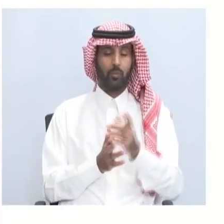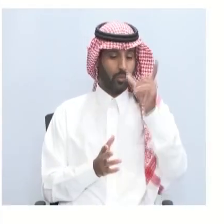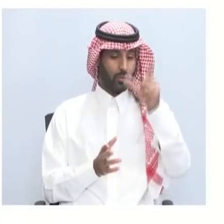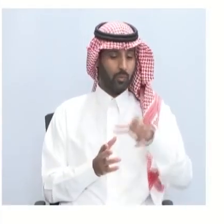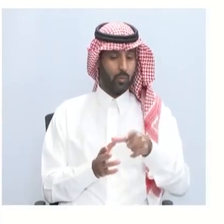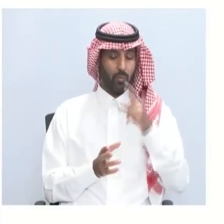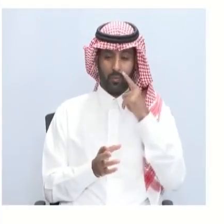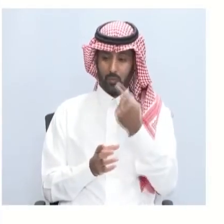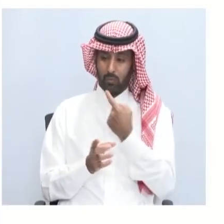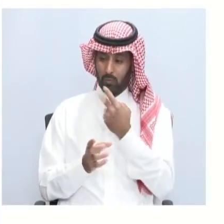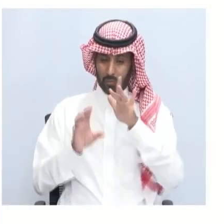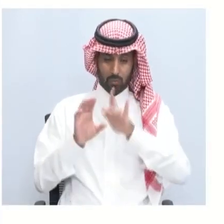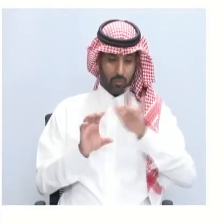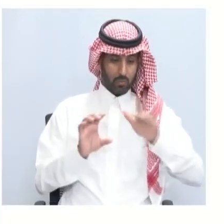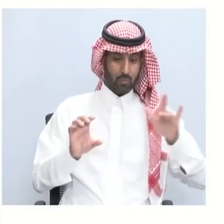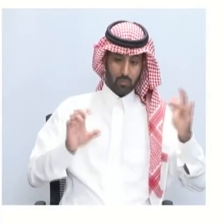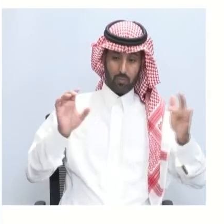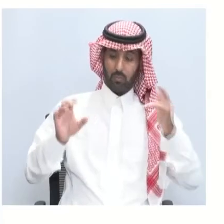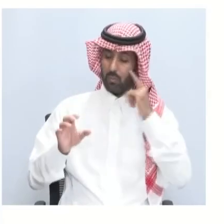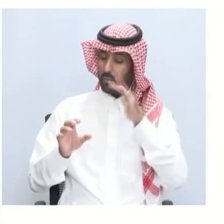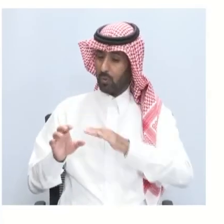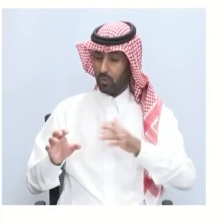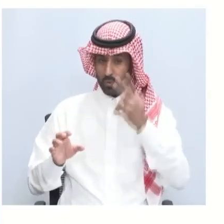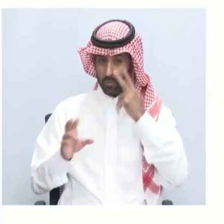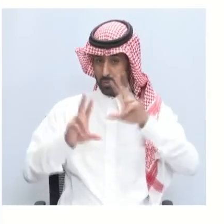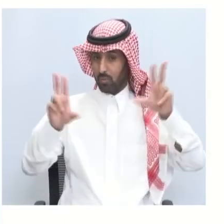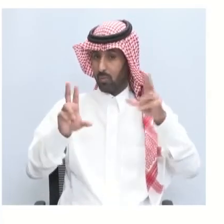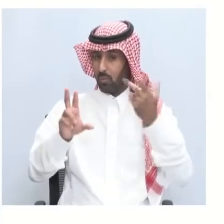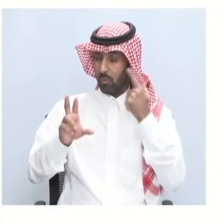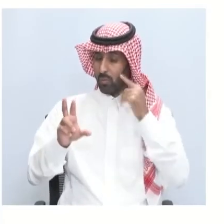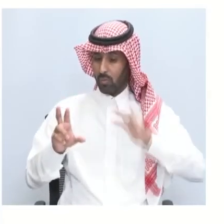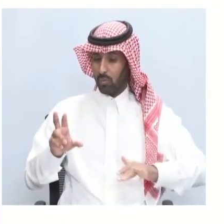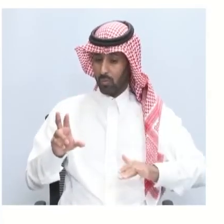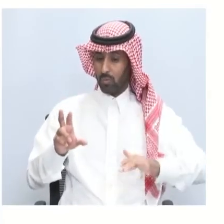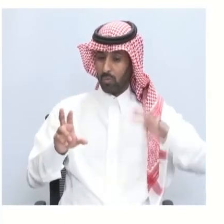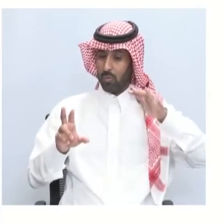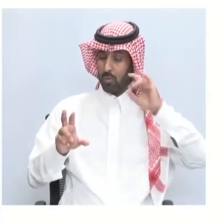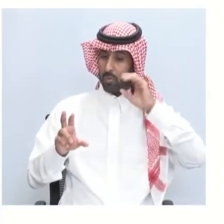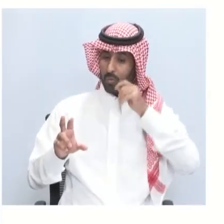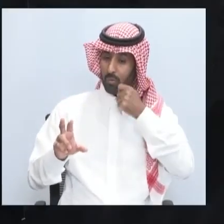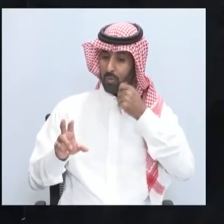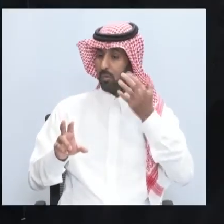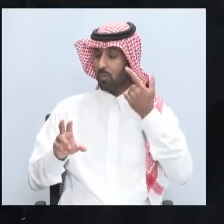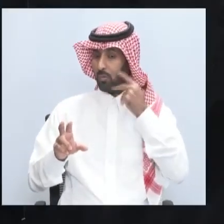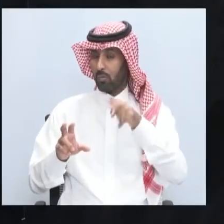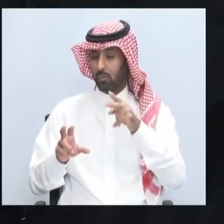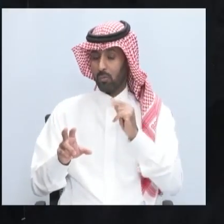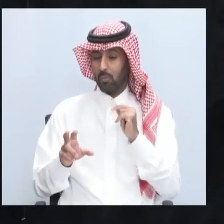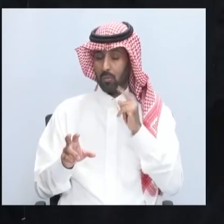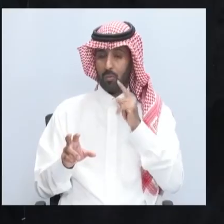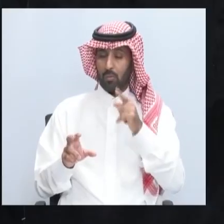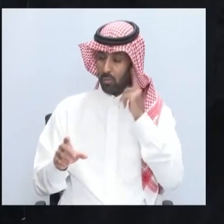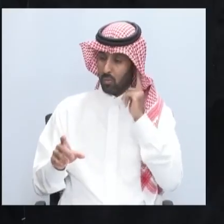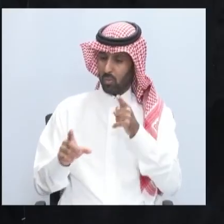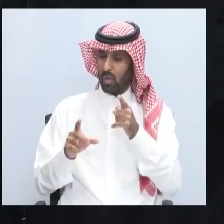the audience be? Are they children, teenagers, adults, families, etc.? Who are you? Who is your